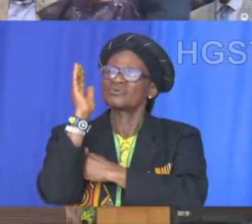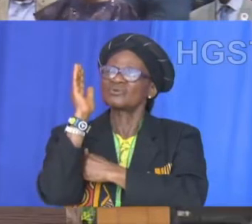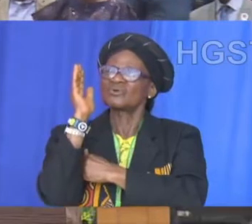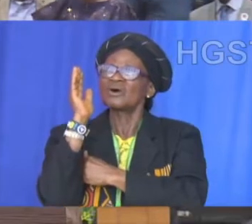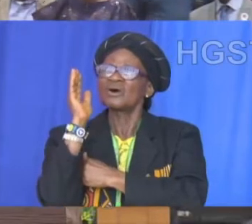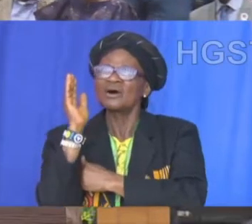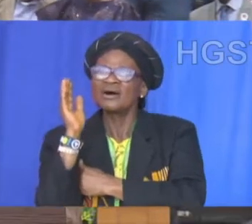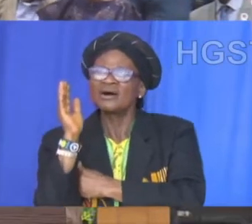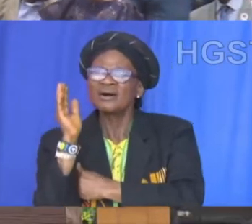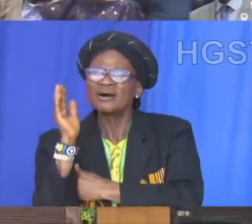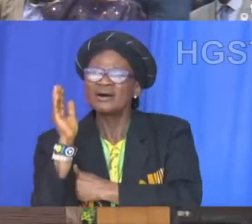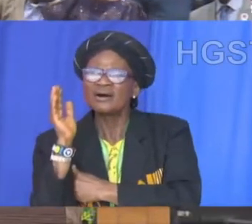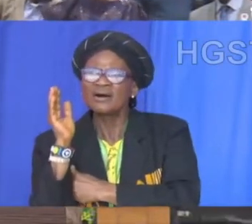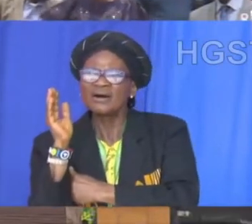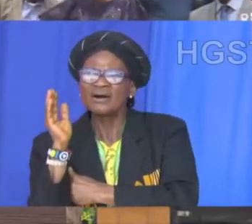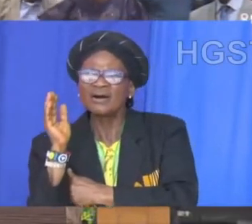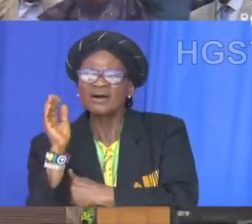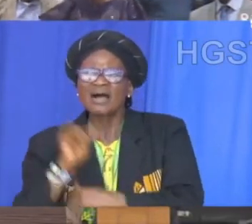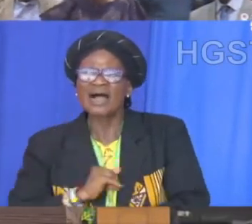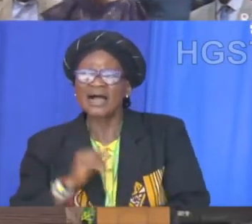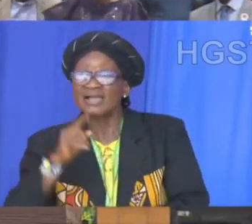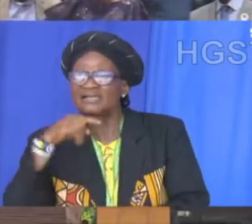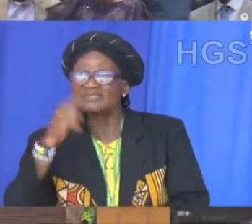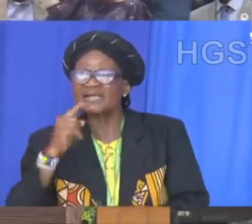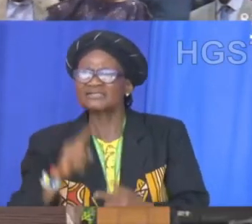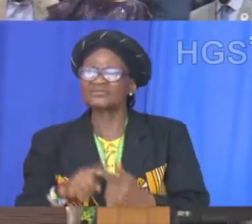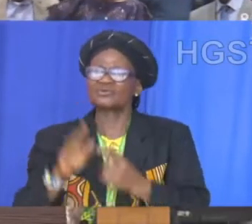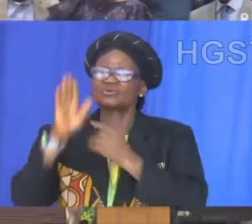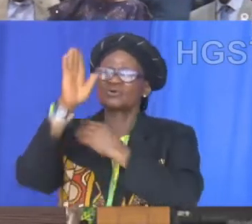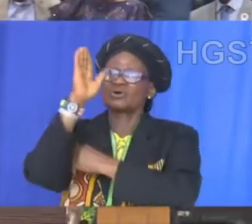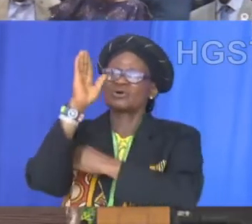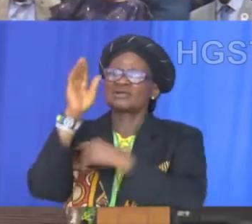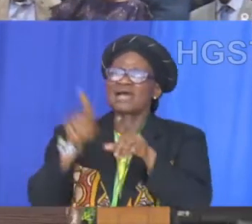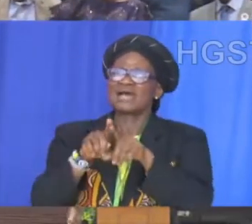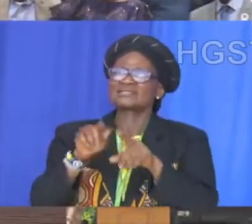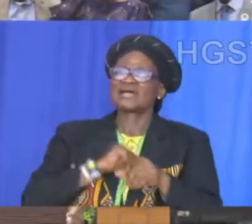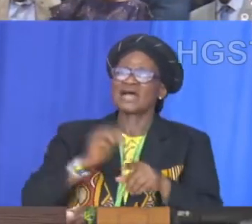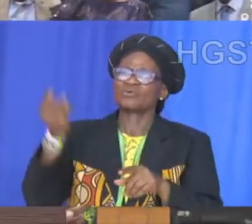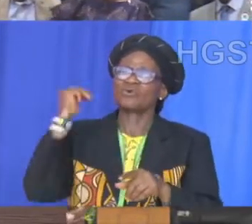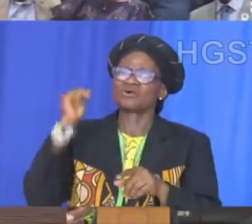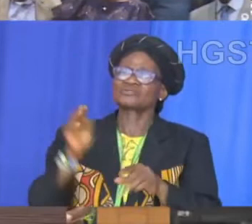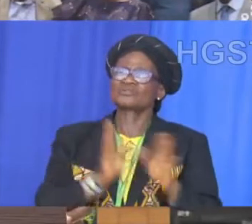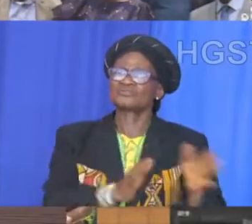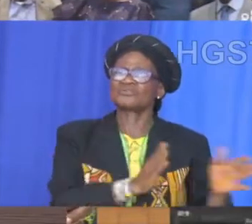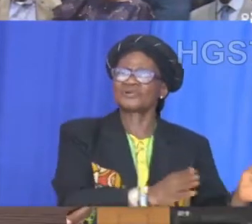And I said to God as I was preparing